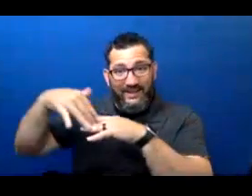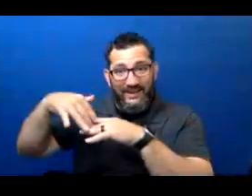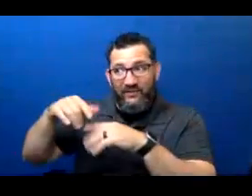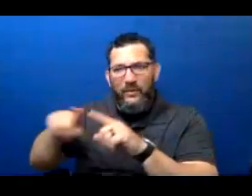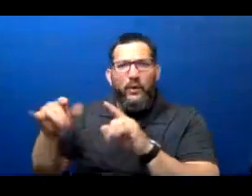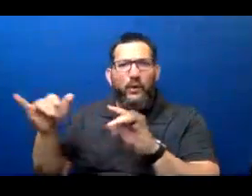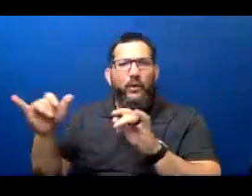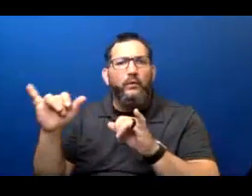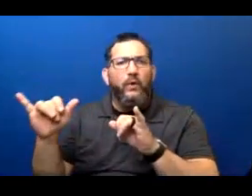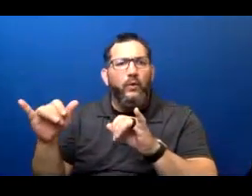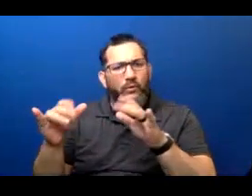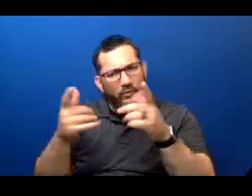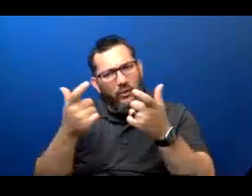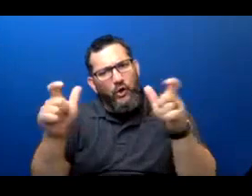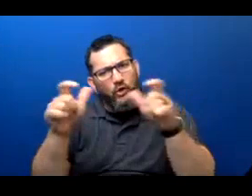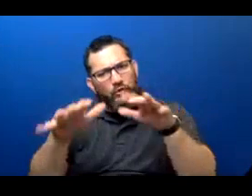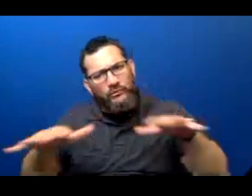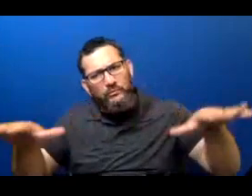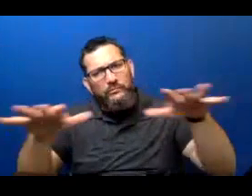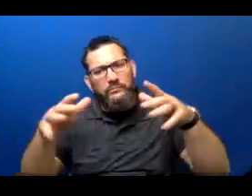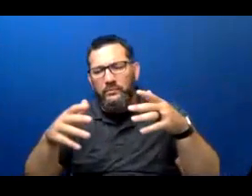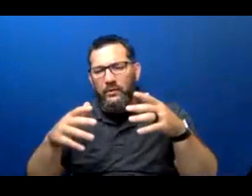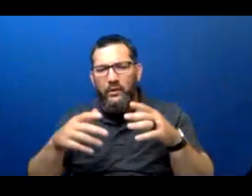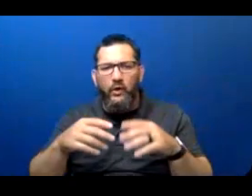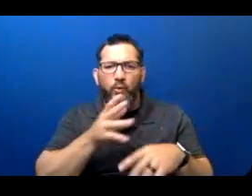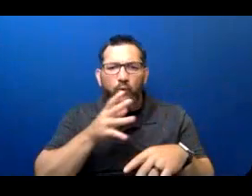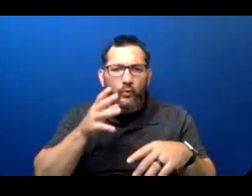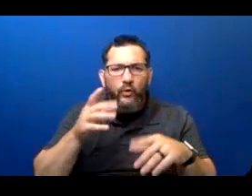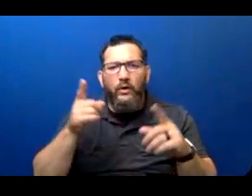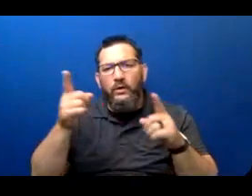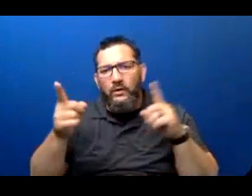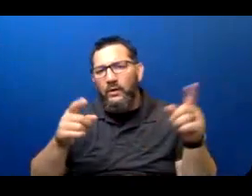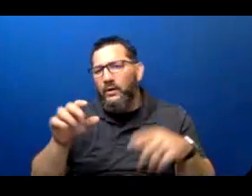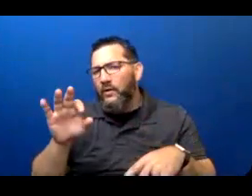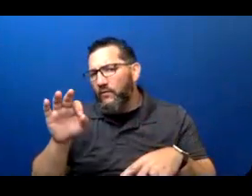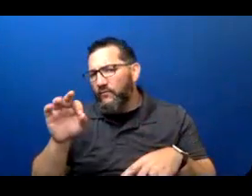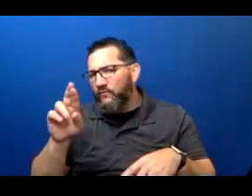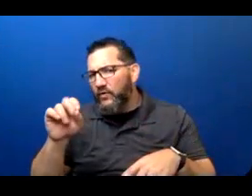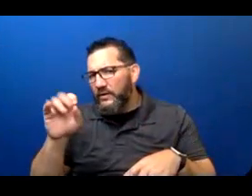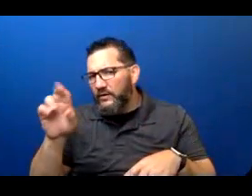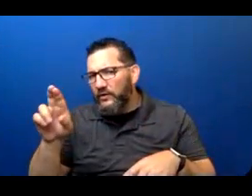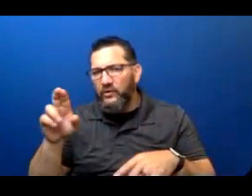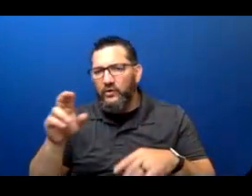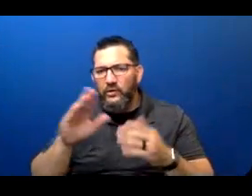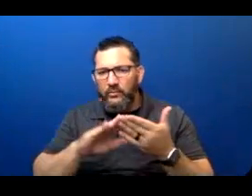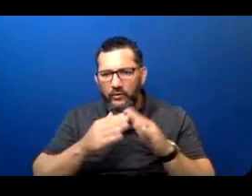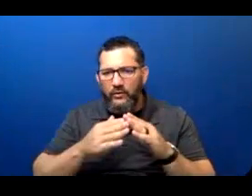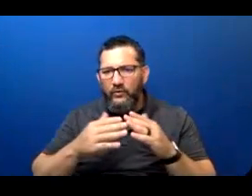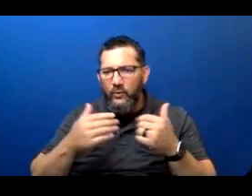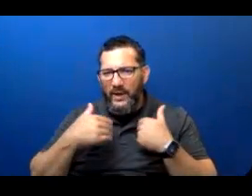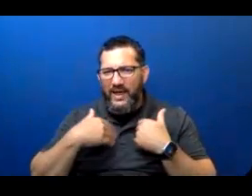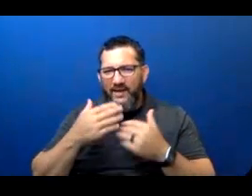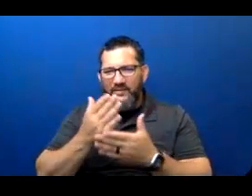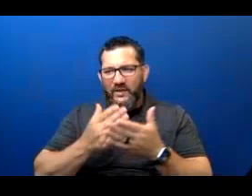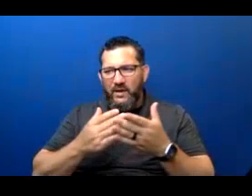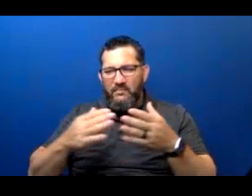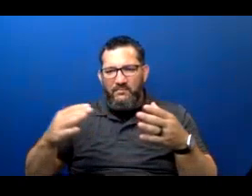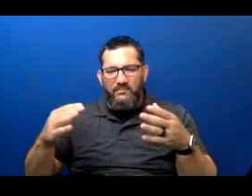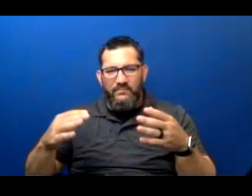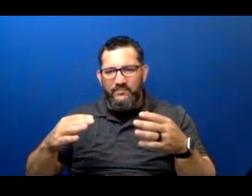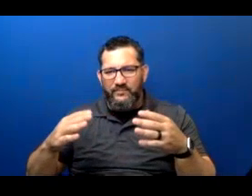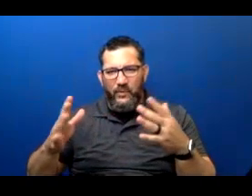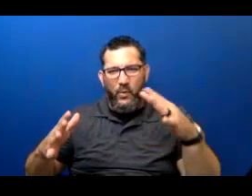landscape, be it our rural and frontier communities, right? And there's an intersection there. We